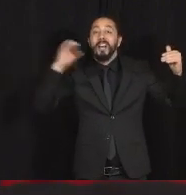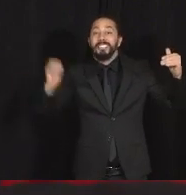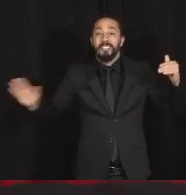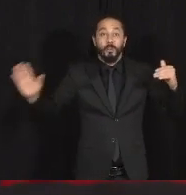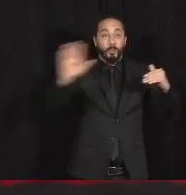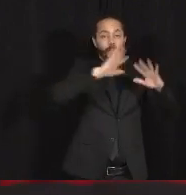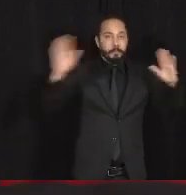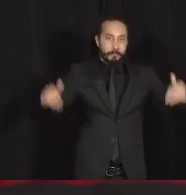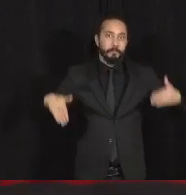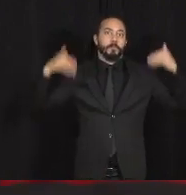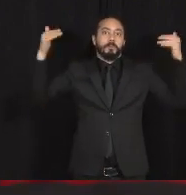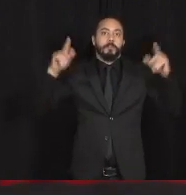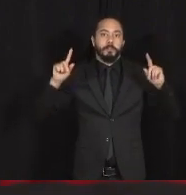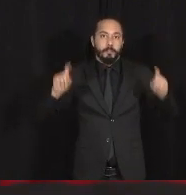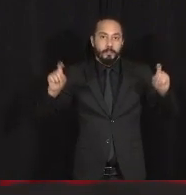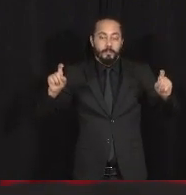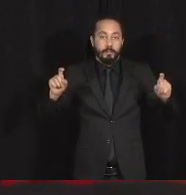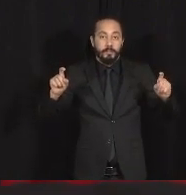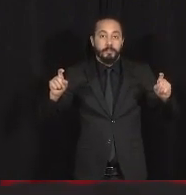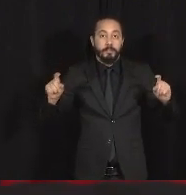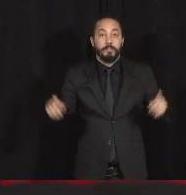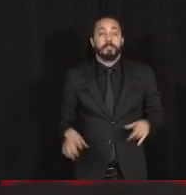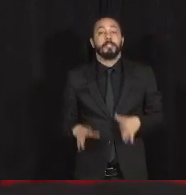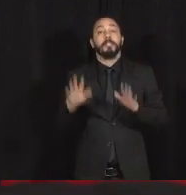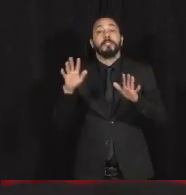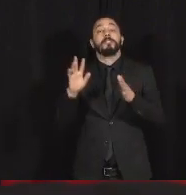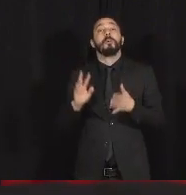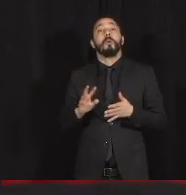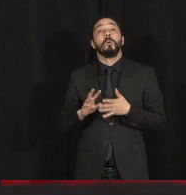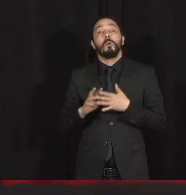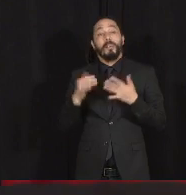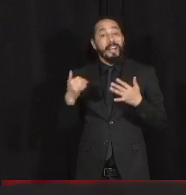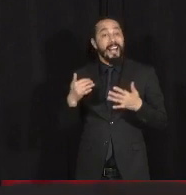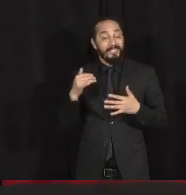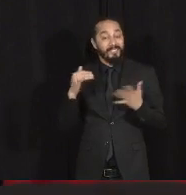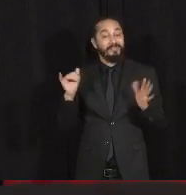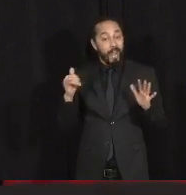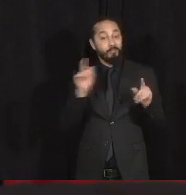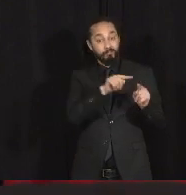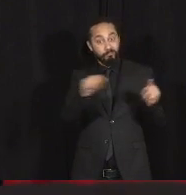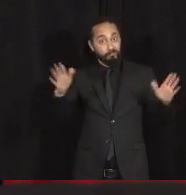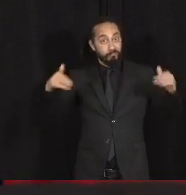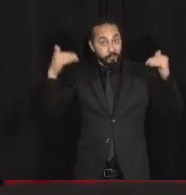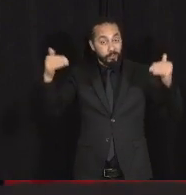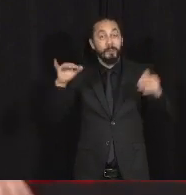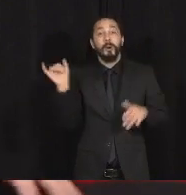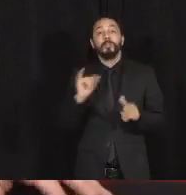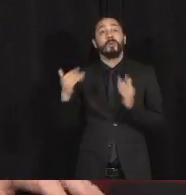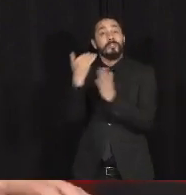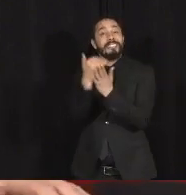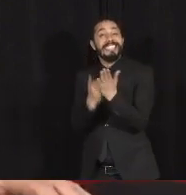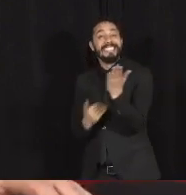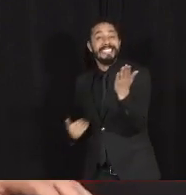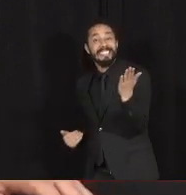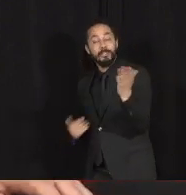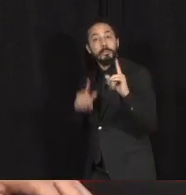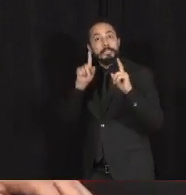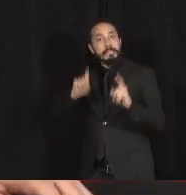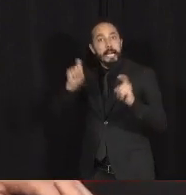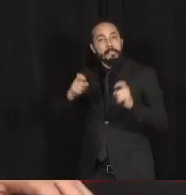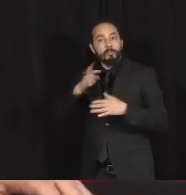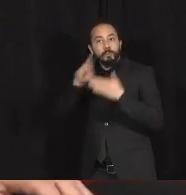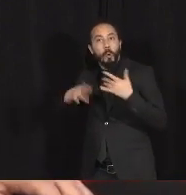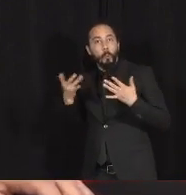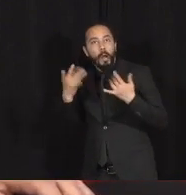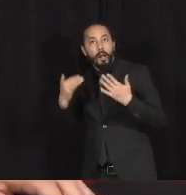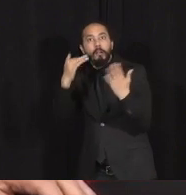now been eliminated. It is true that there were challenges earlier on with testing